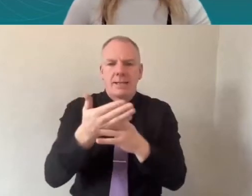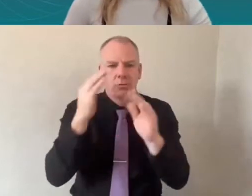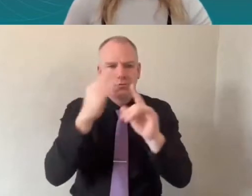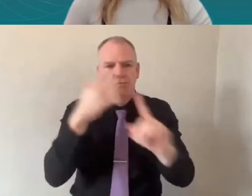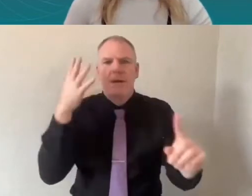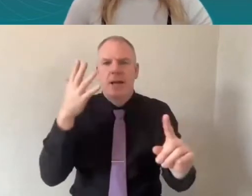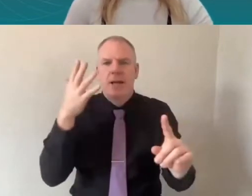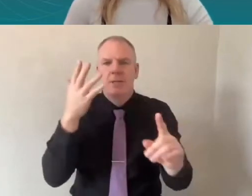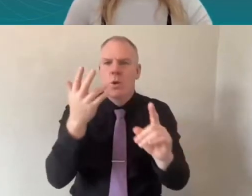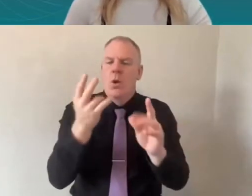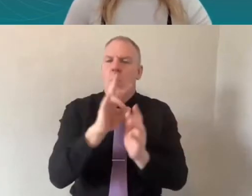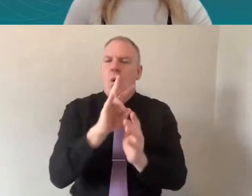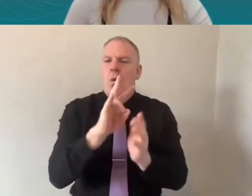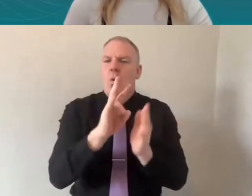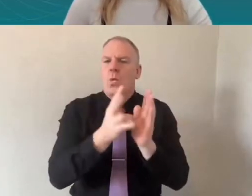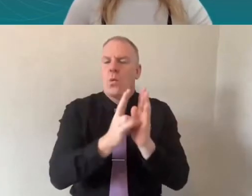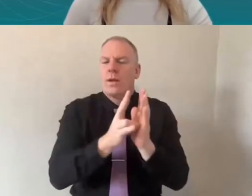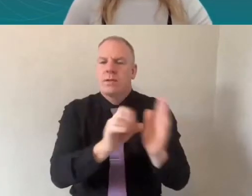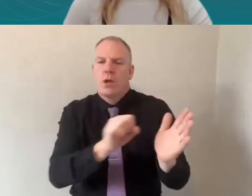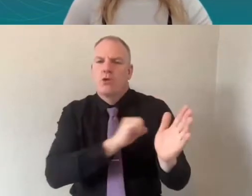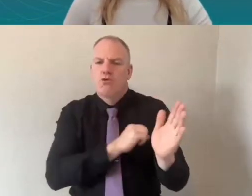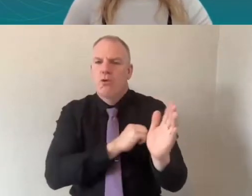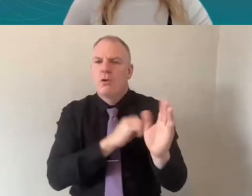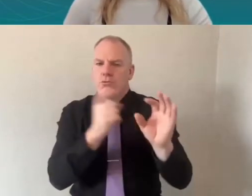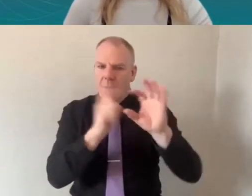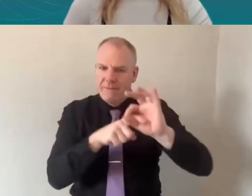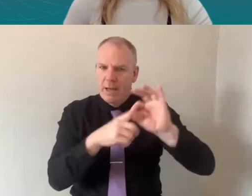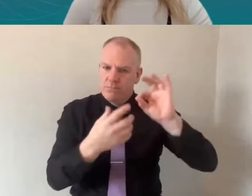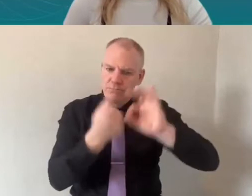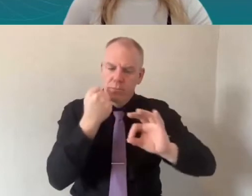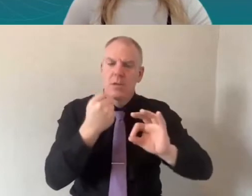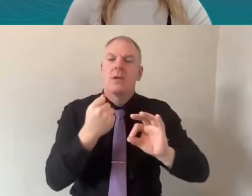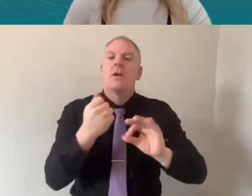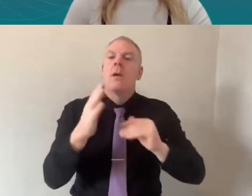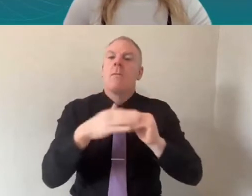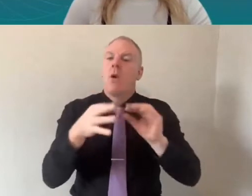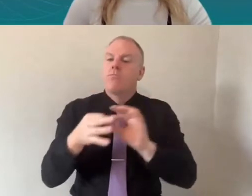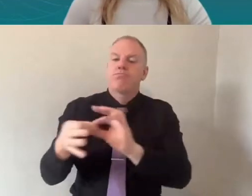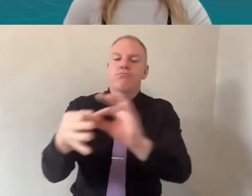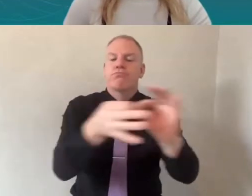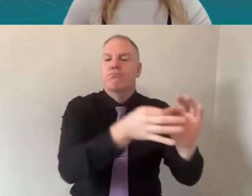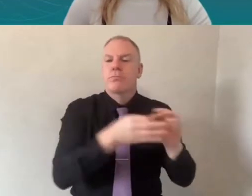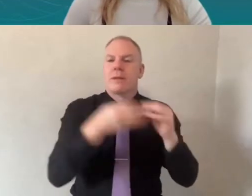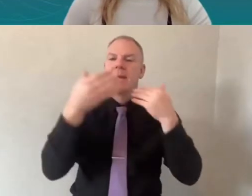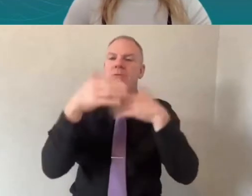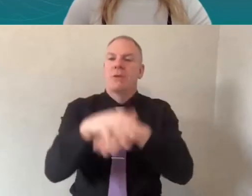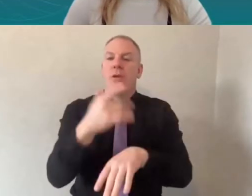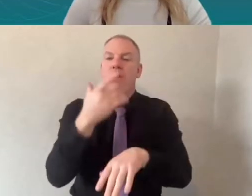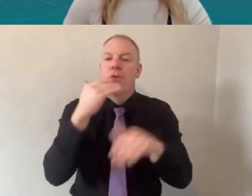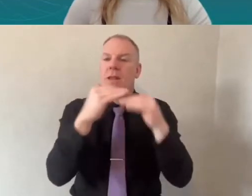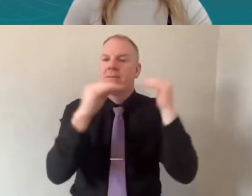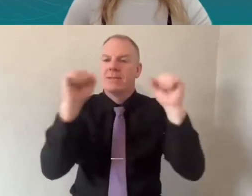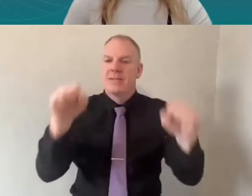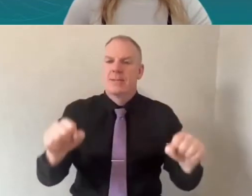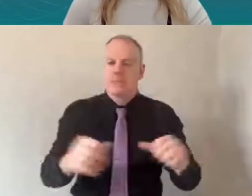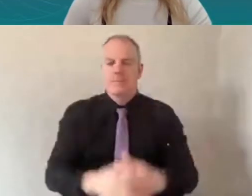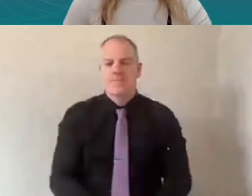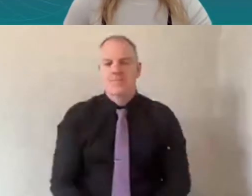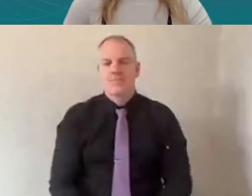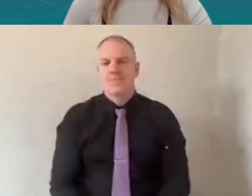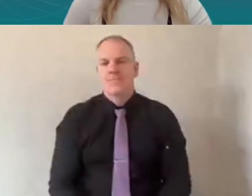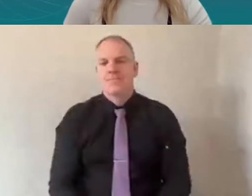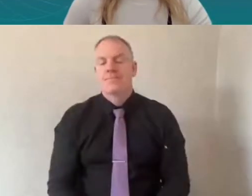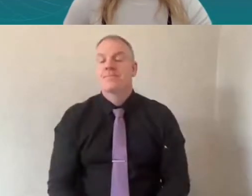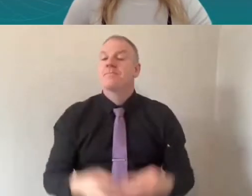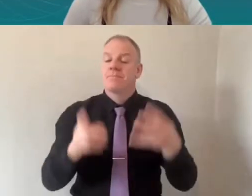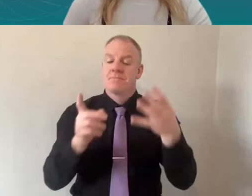and quality assured qualifications in a more connected and integrated tertiary education system. Learners will